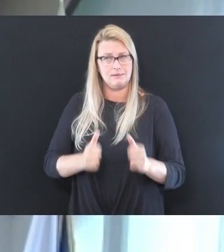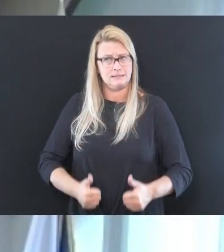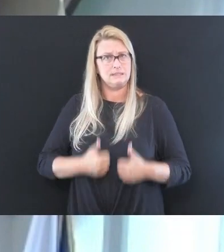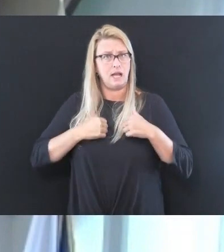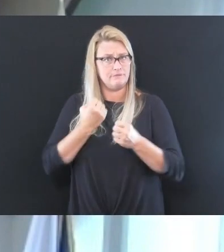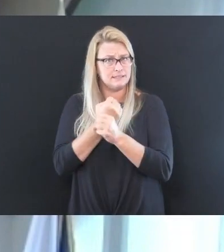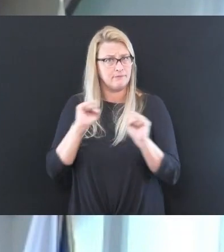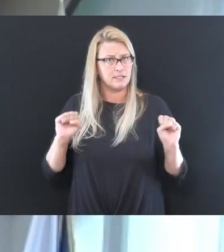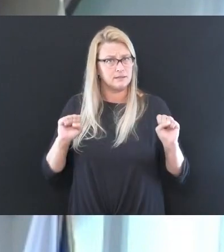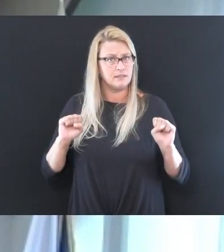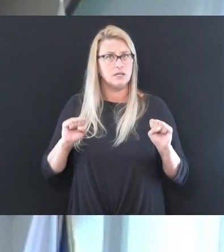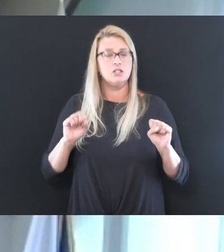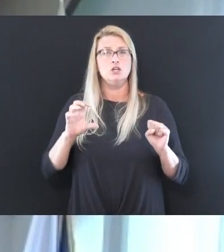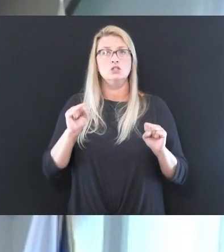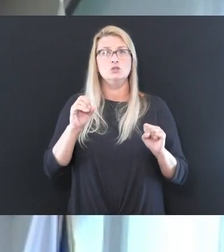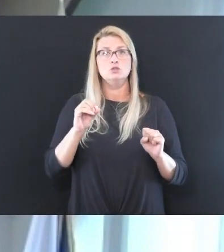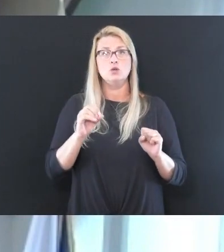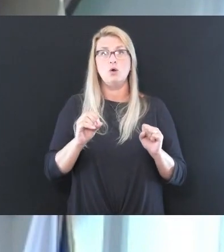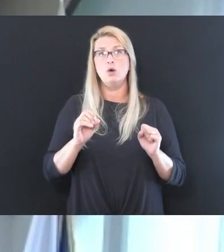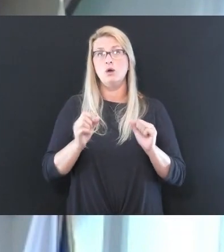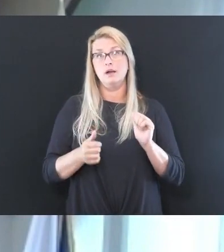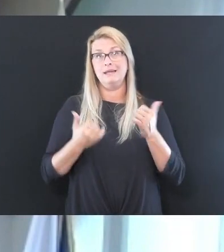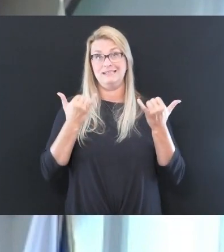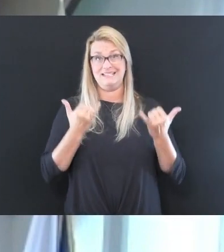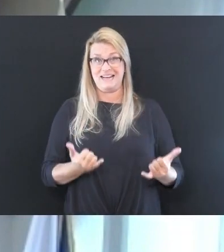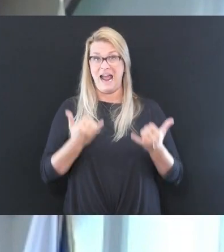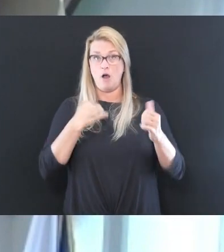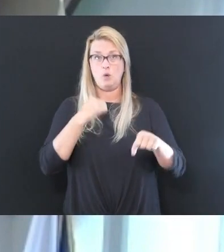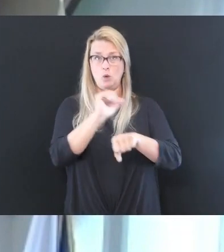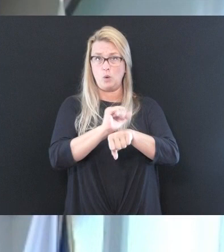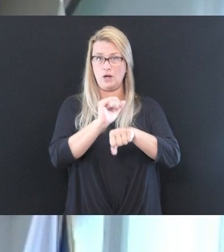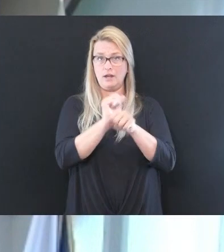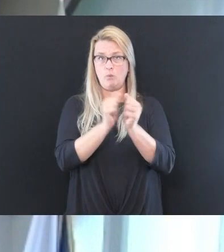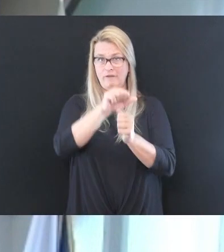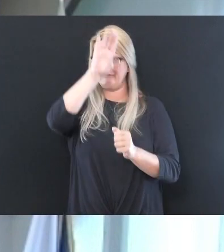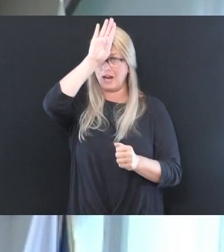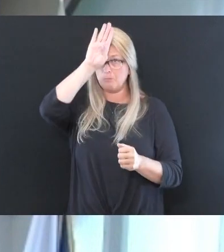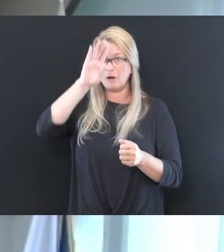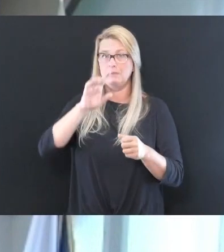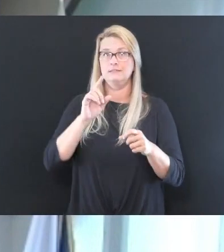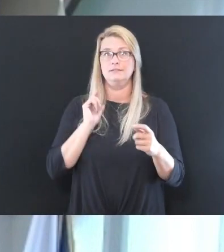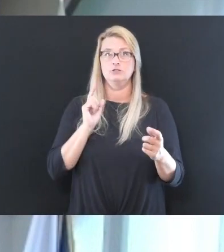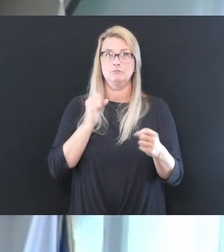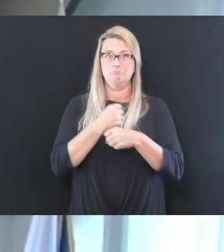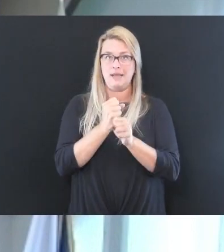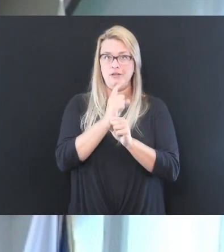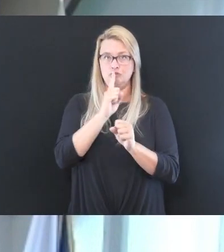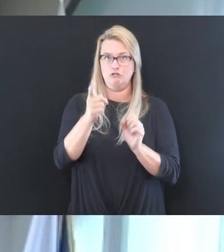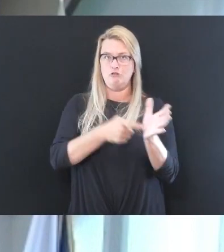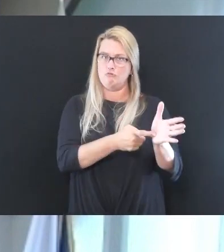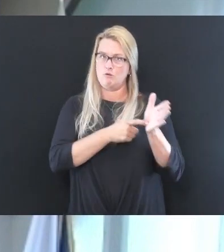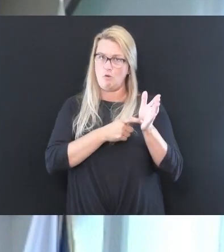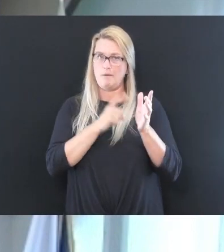working closely with those fire departments and to meet the applicable licensure requirements under the code. Thank you.